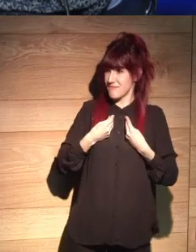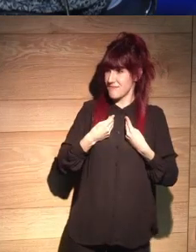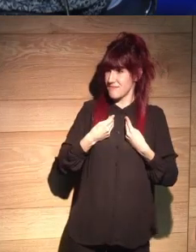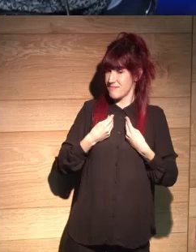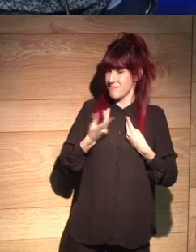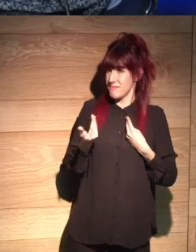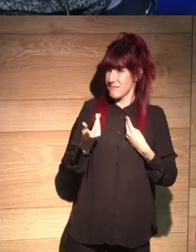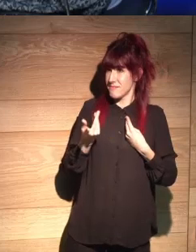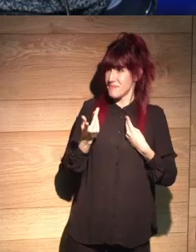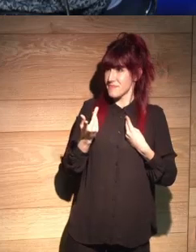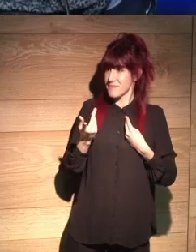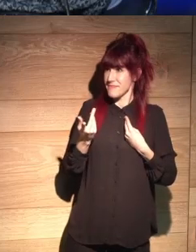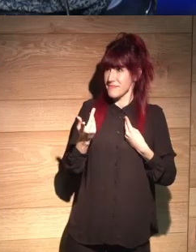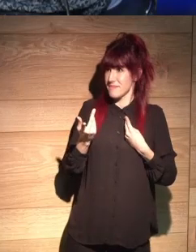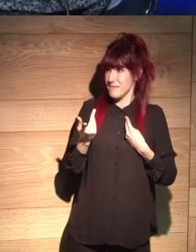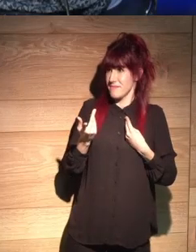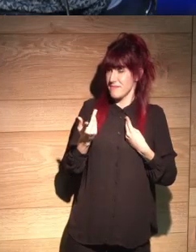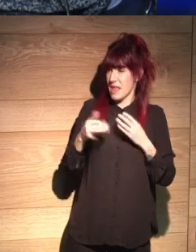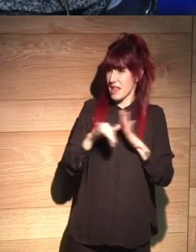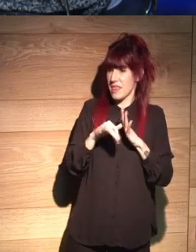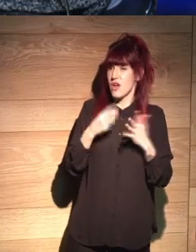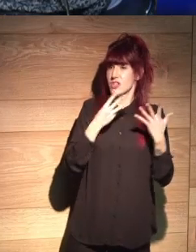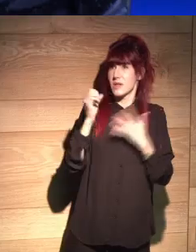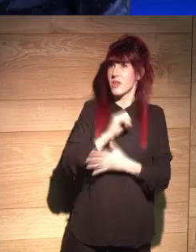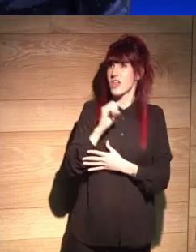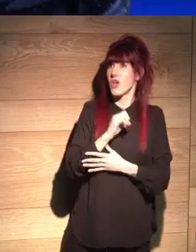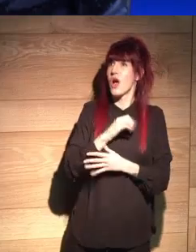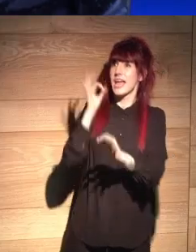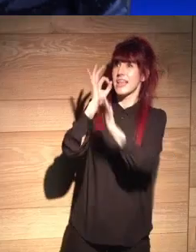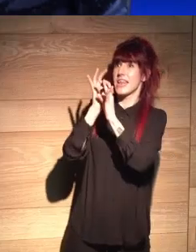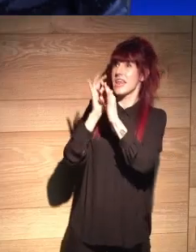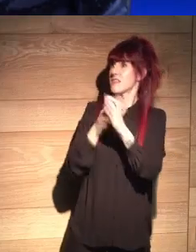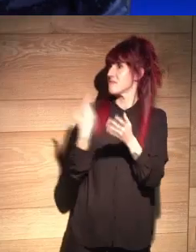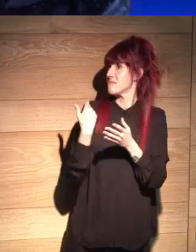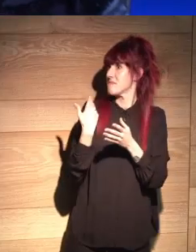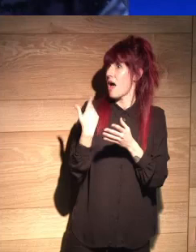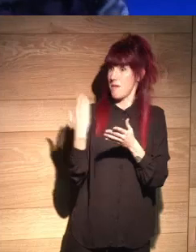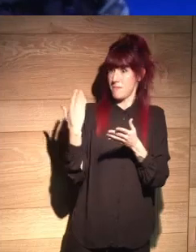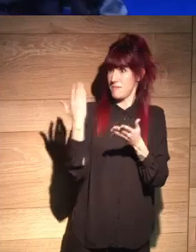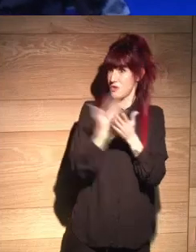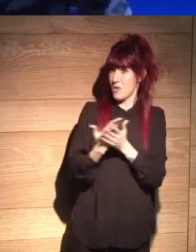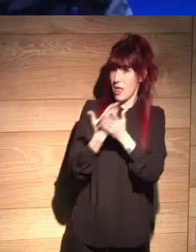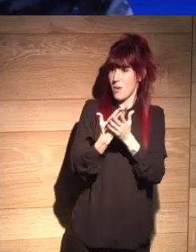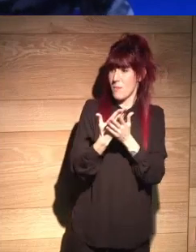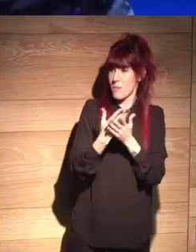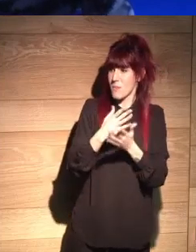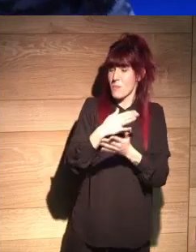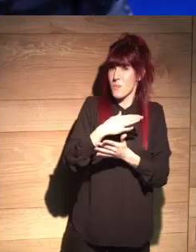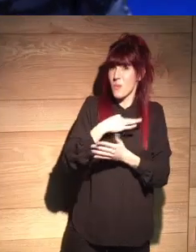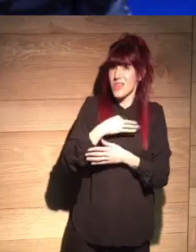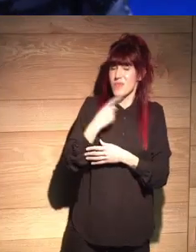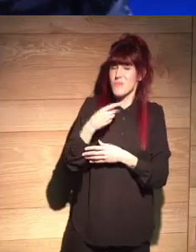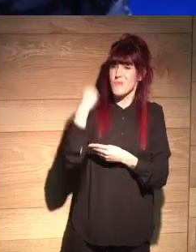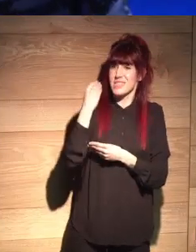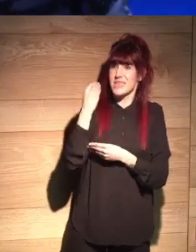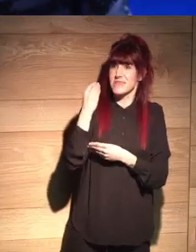if there had been people around you, or if 80% of students of engineering were